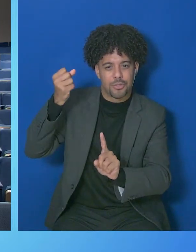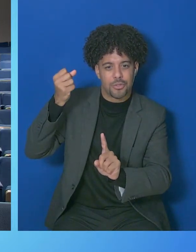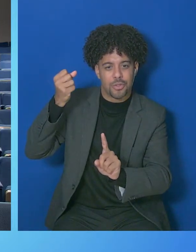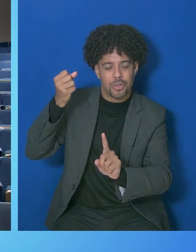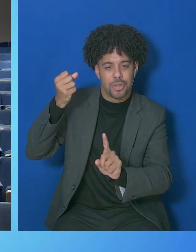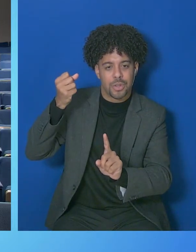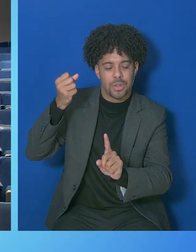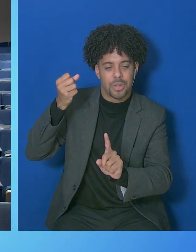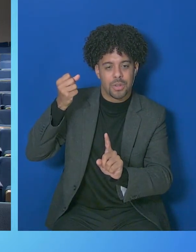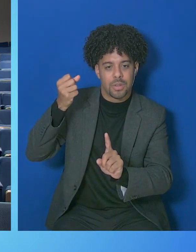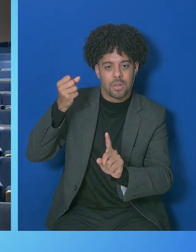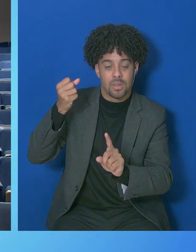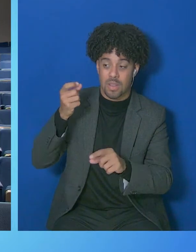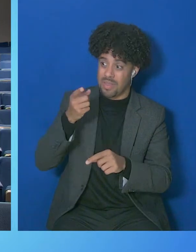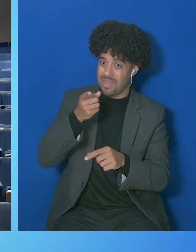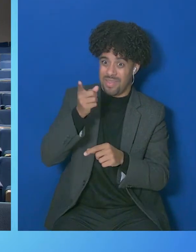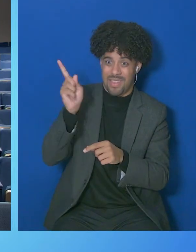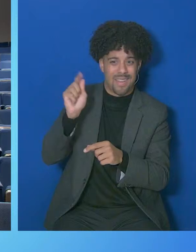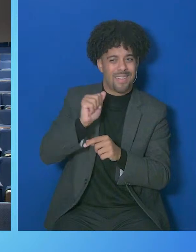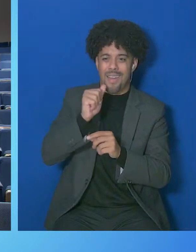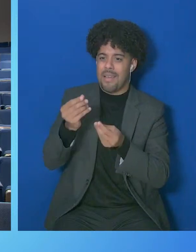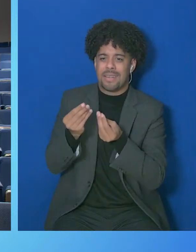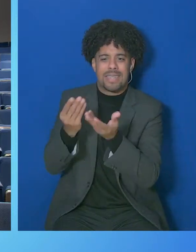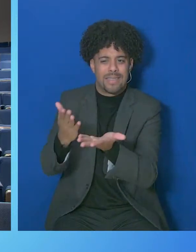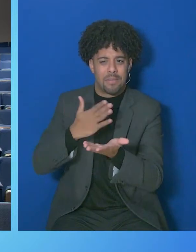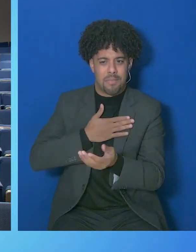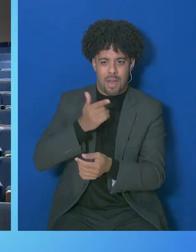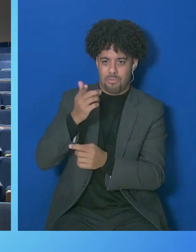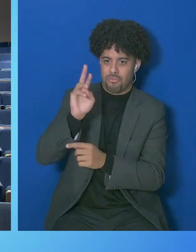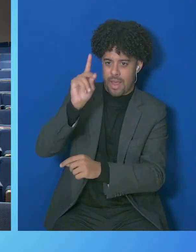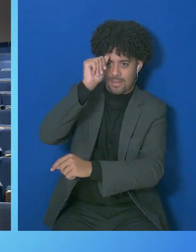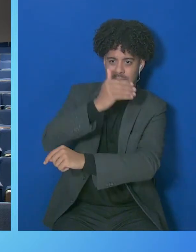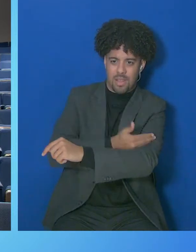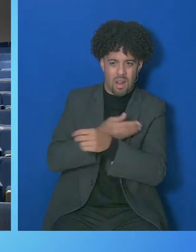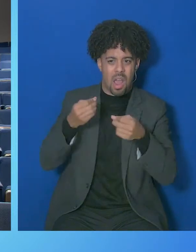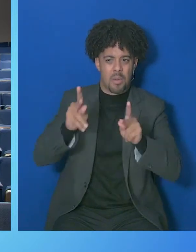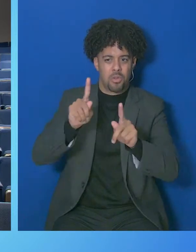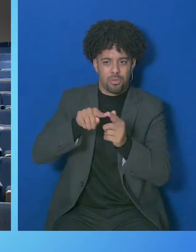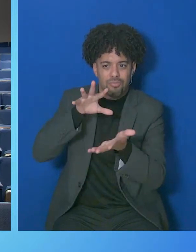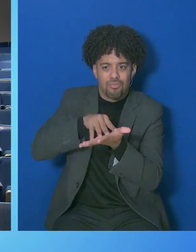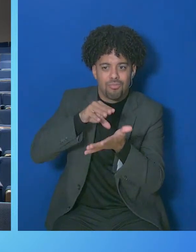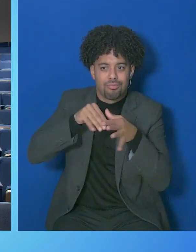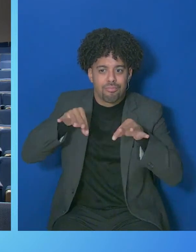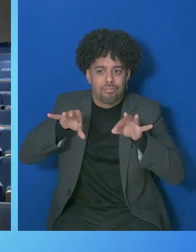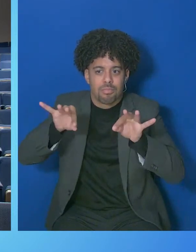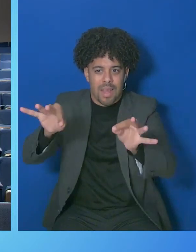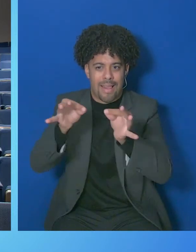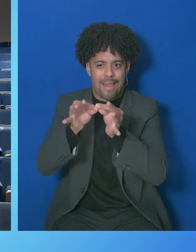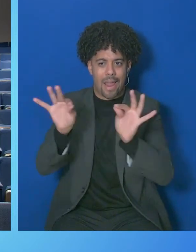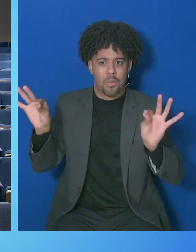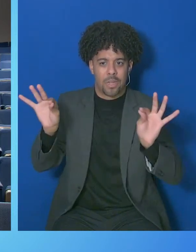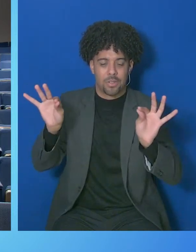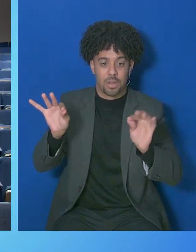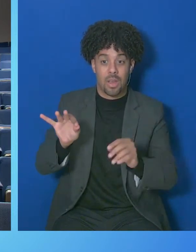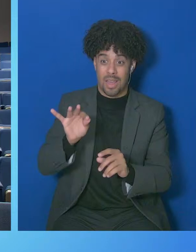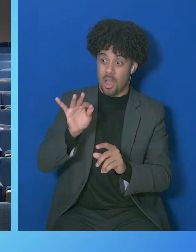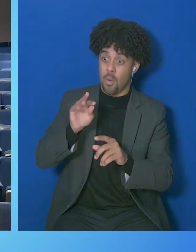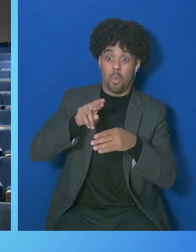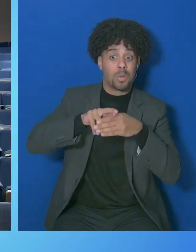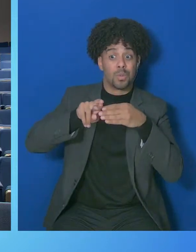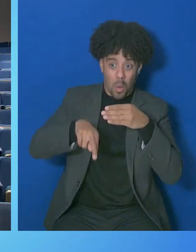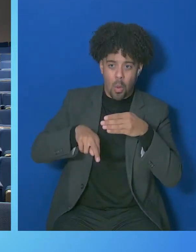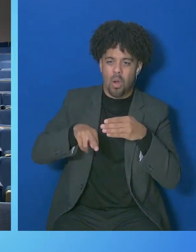they're not giving my grandson a chance to grow in language. This causes severe social and mental